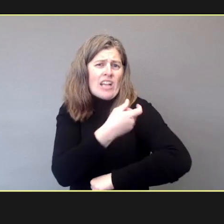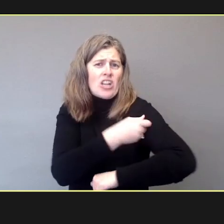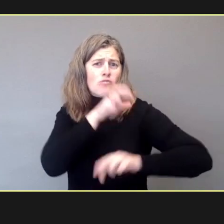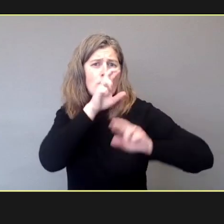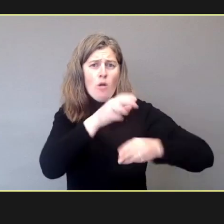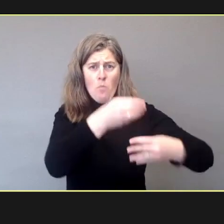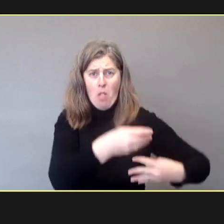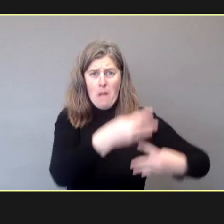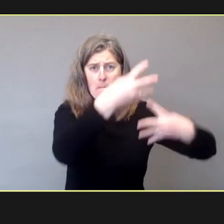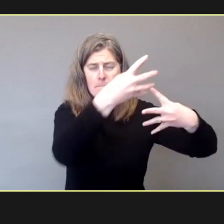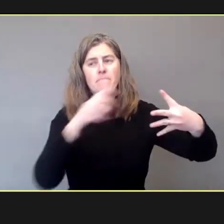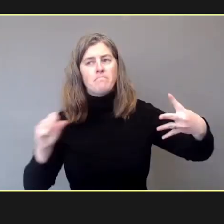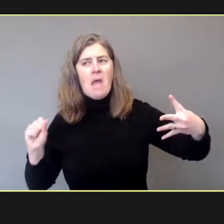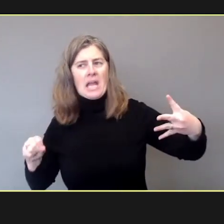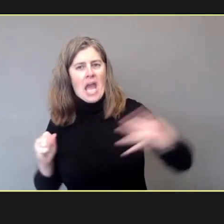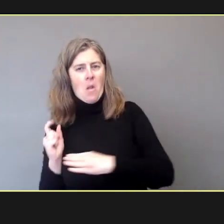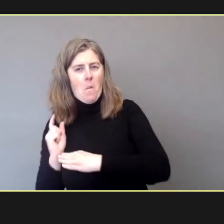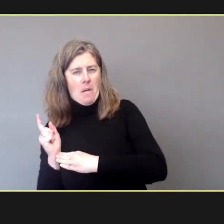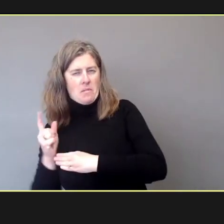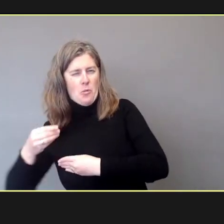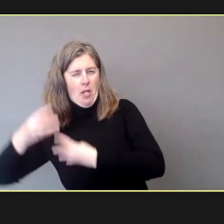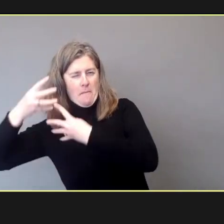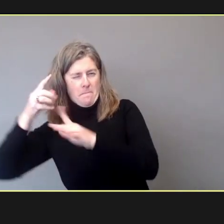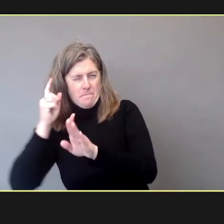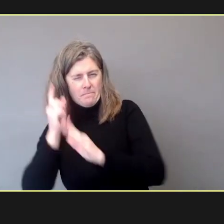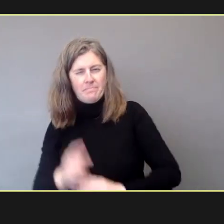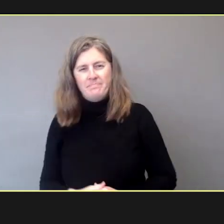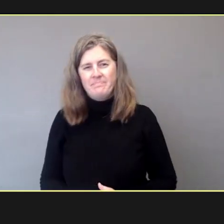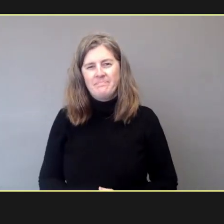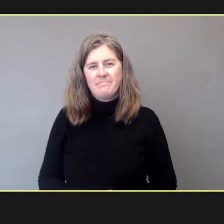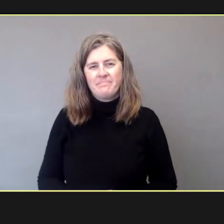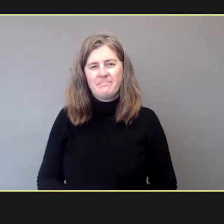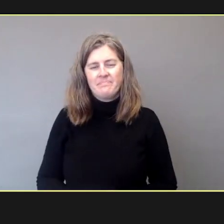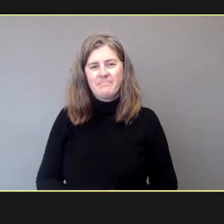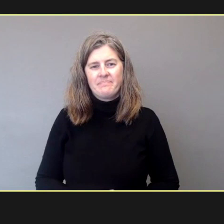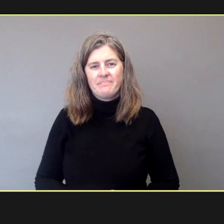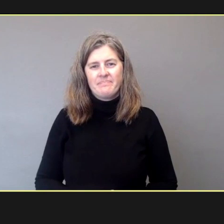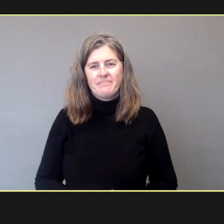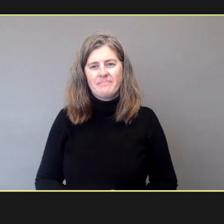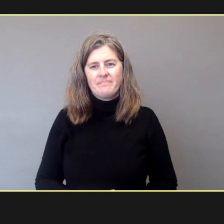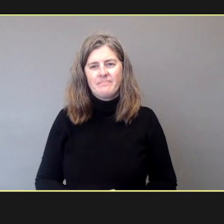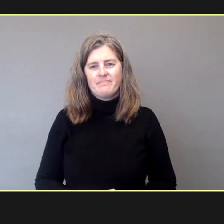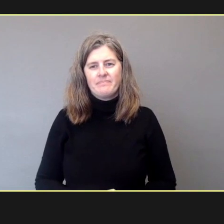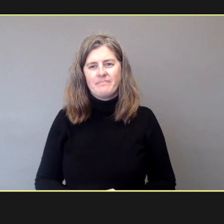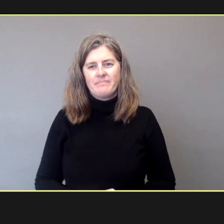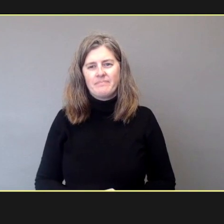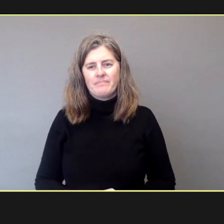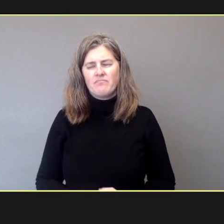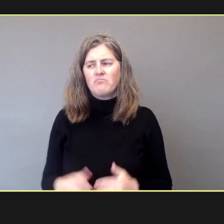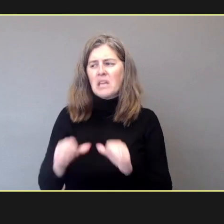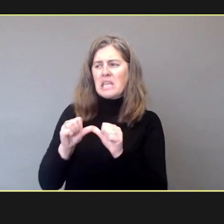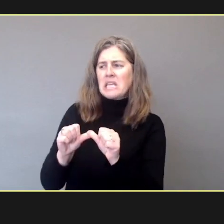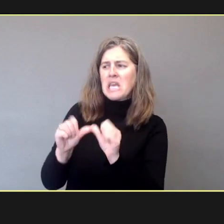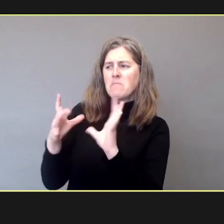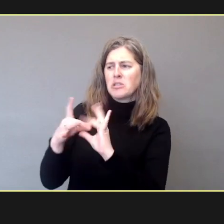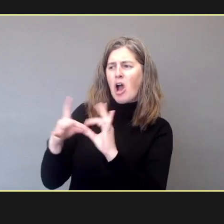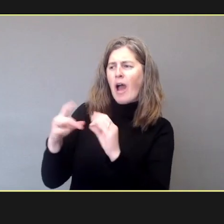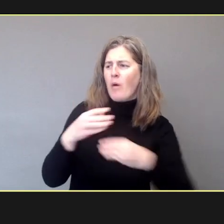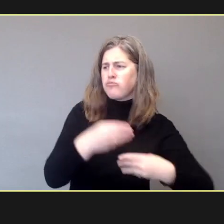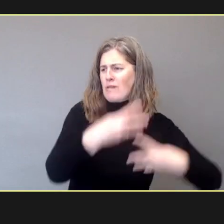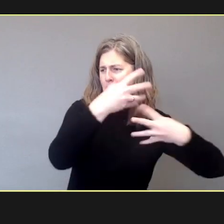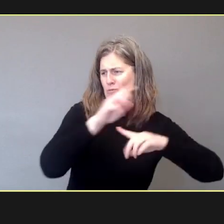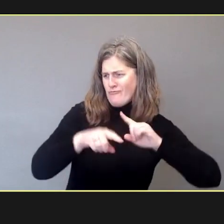I can. Just give me 1 second there. Let me get there. Keep talking, and then I'll bring it up on my